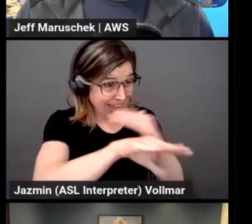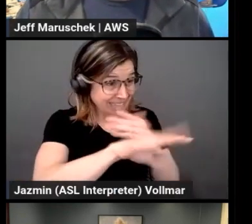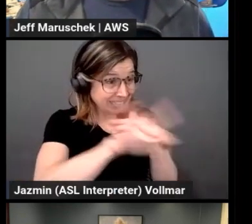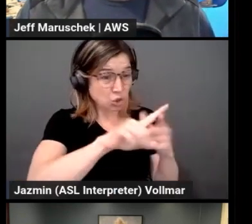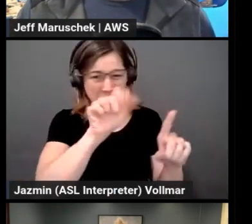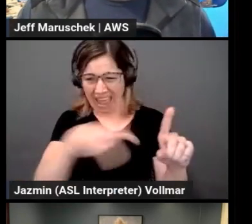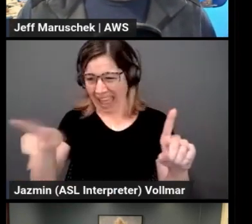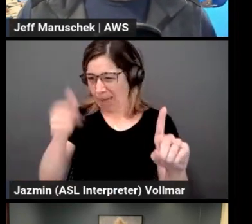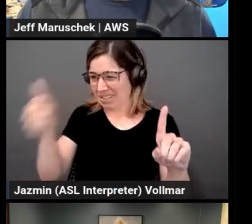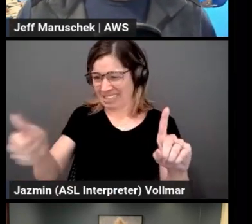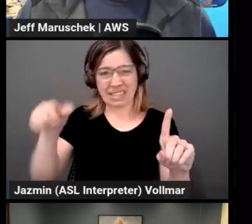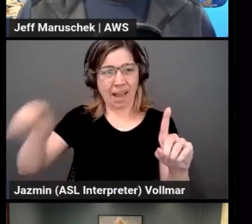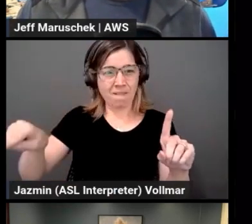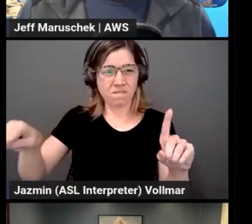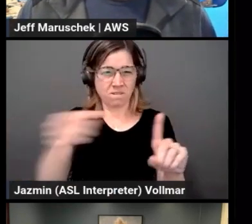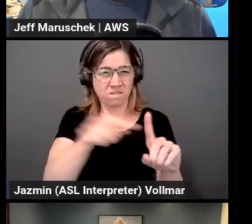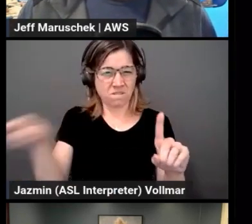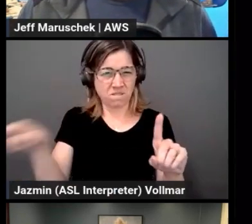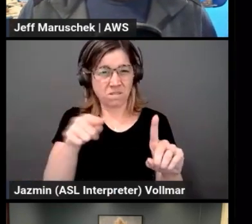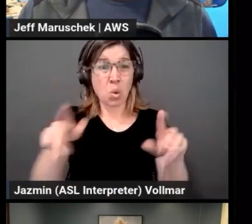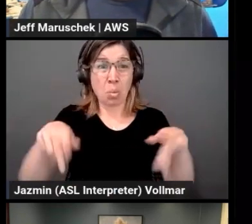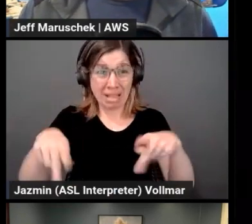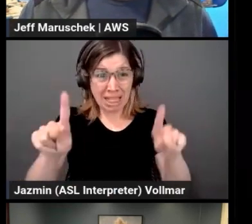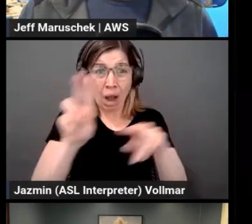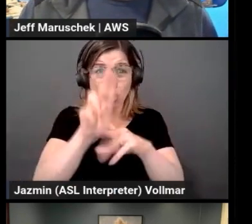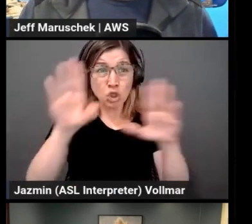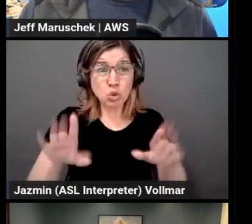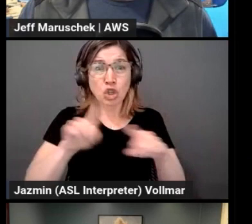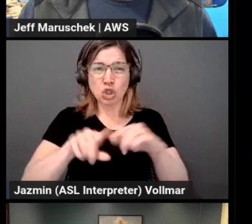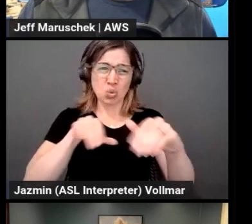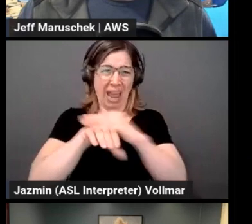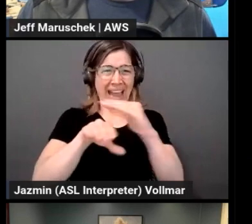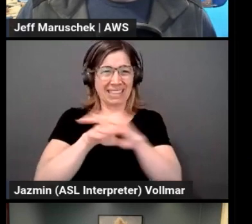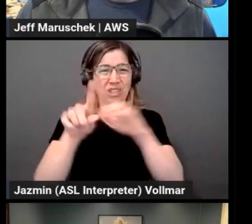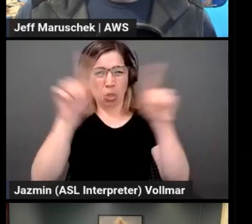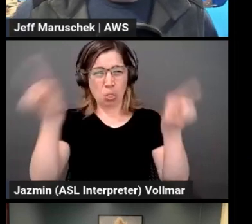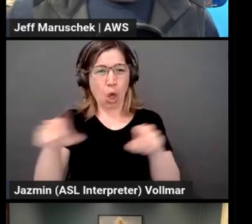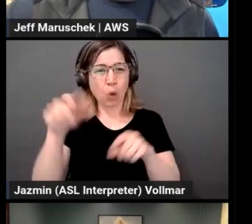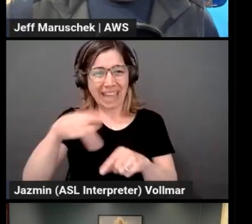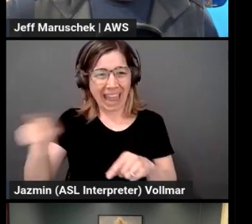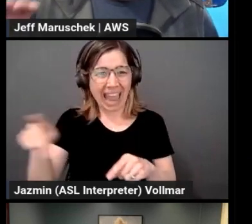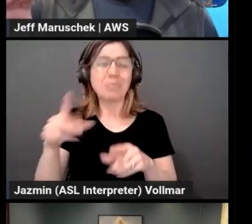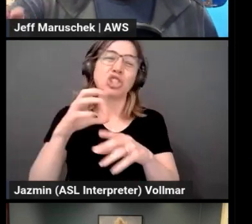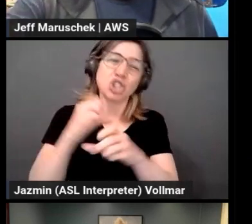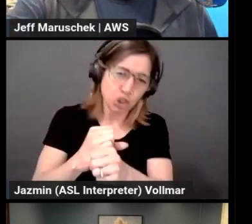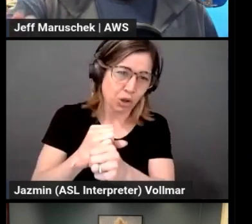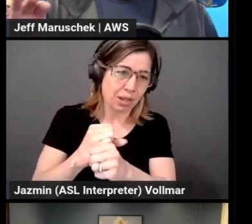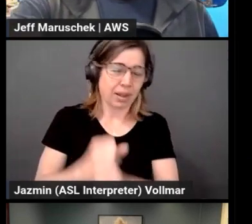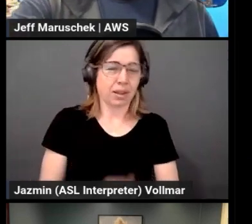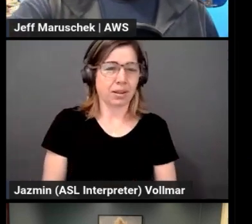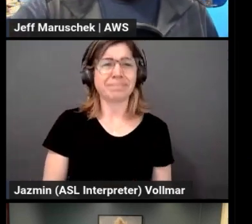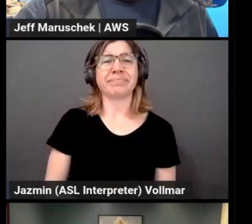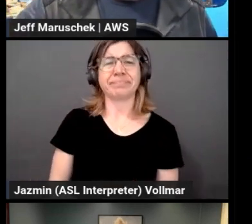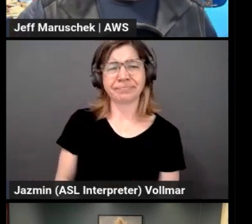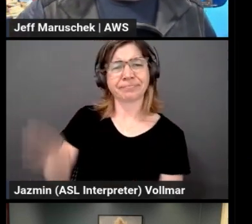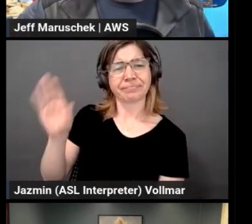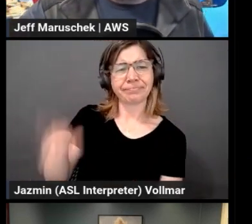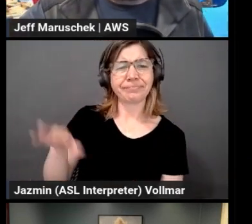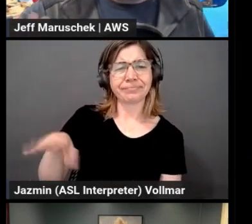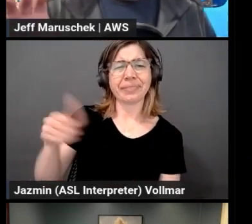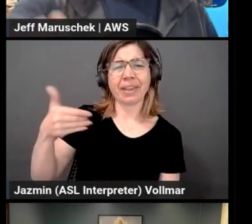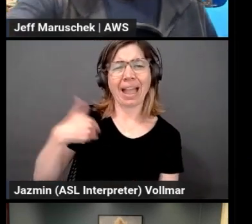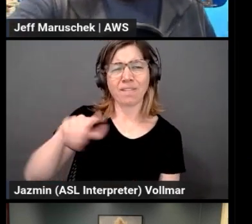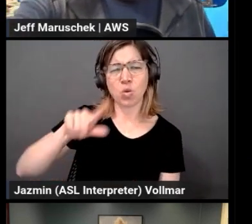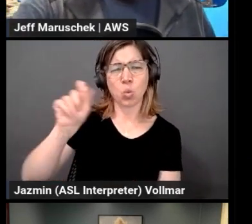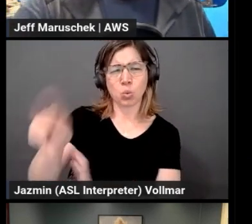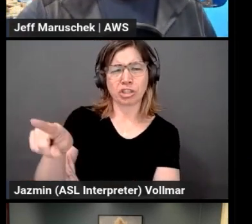itself in order to allow users to access those corporate applications in a secure manner. Riggs, I got a question. I know